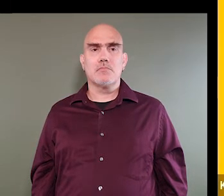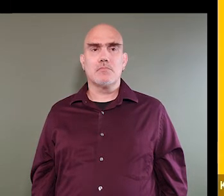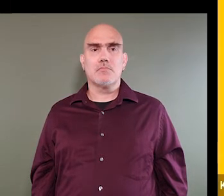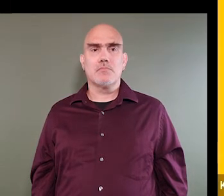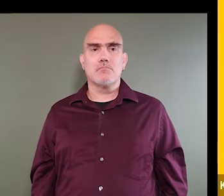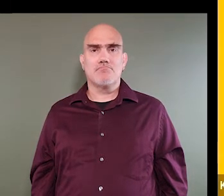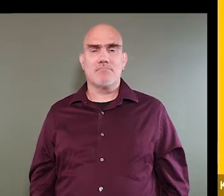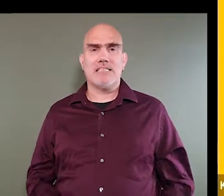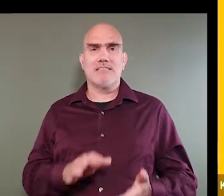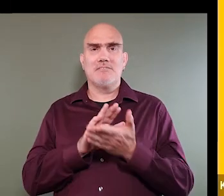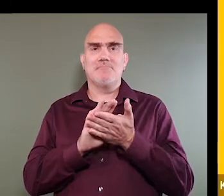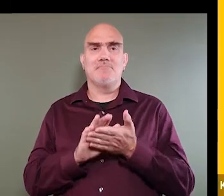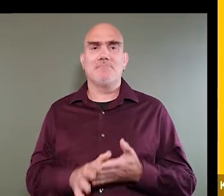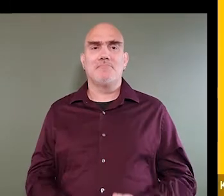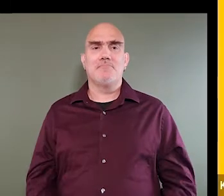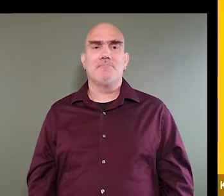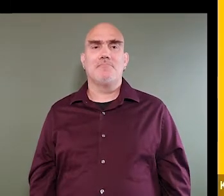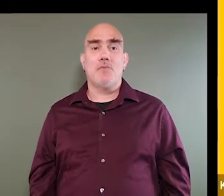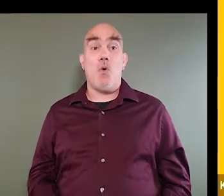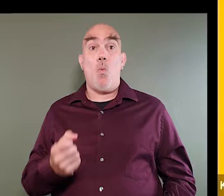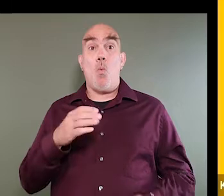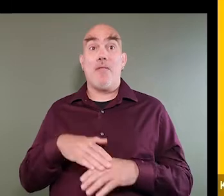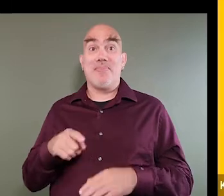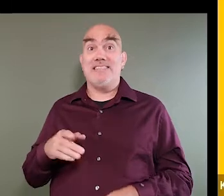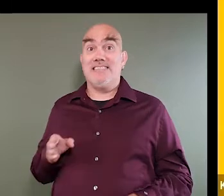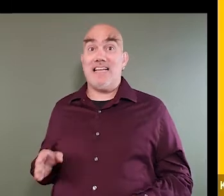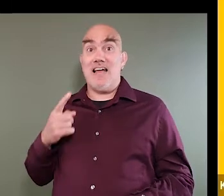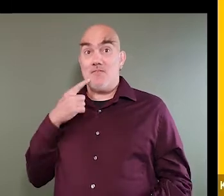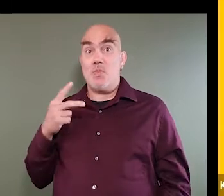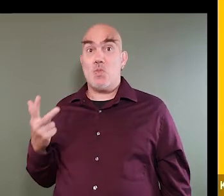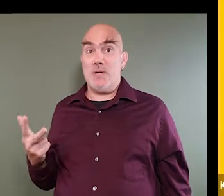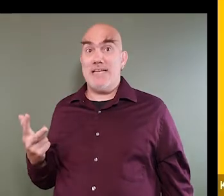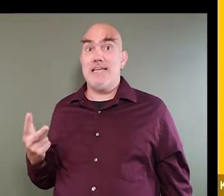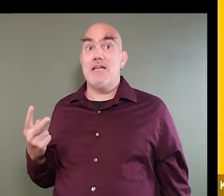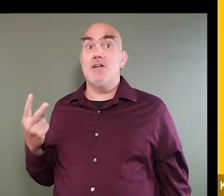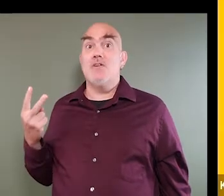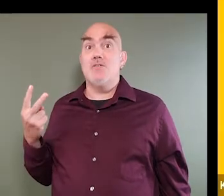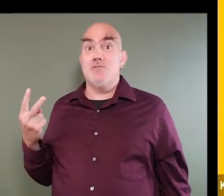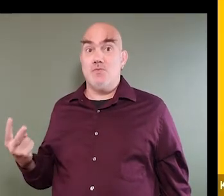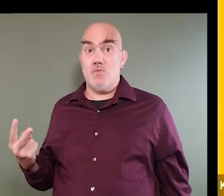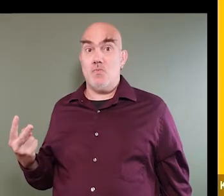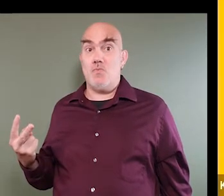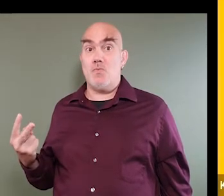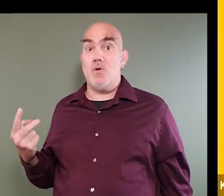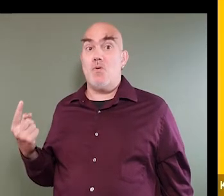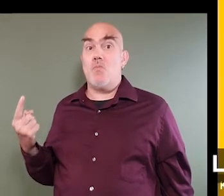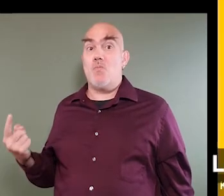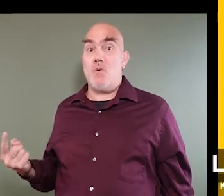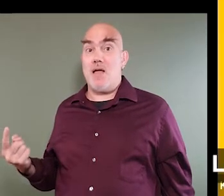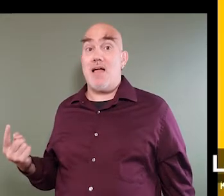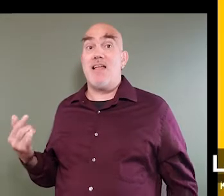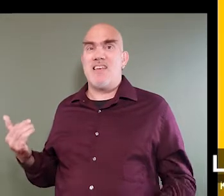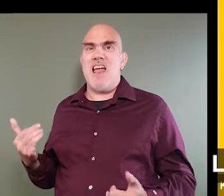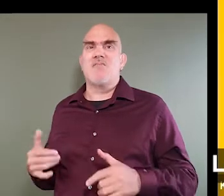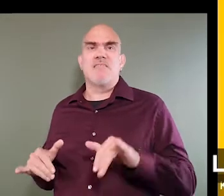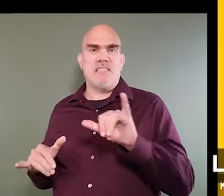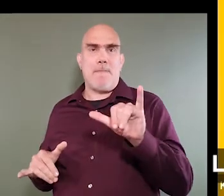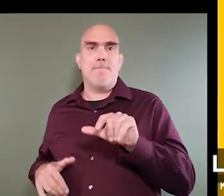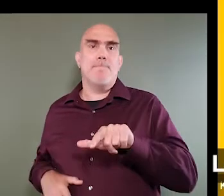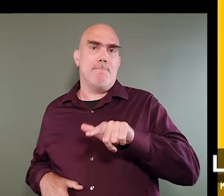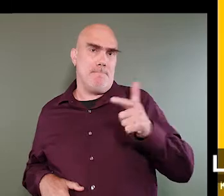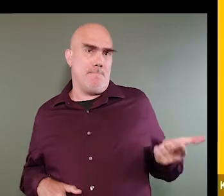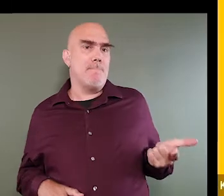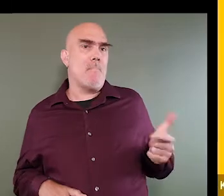Nice. Let's hold on this side for 3, 2, and 1. Let's do the same thing on the other